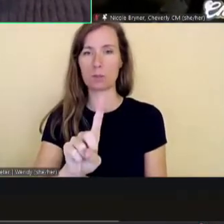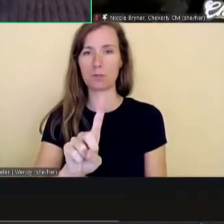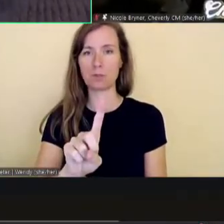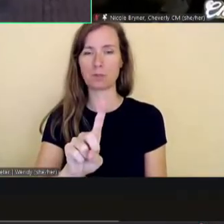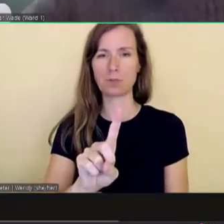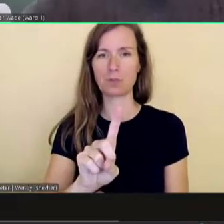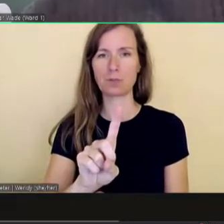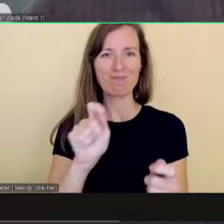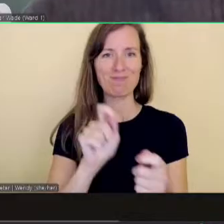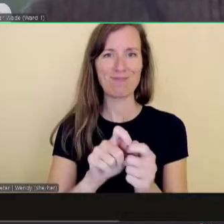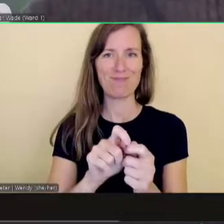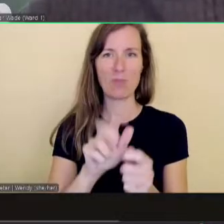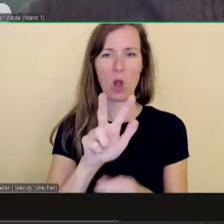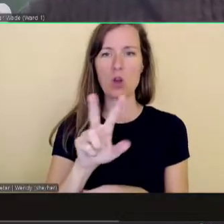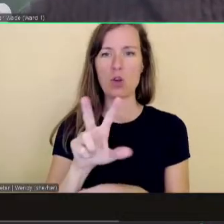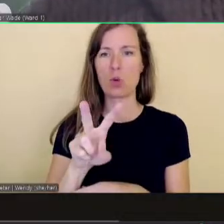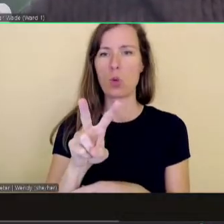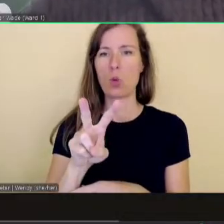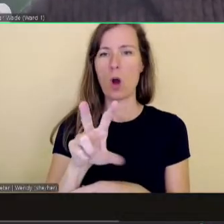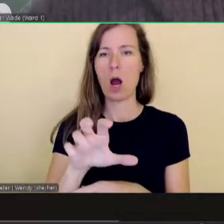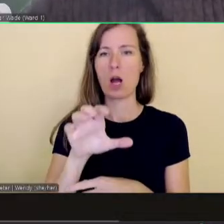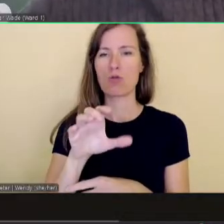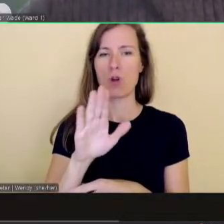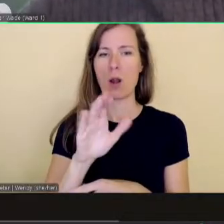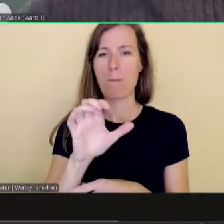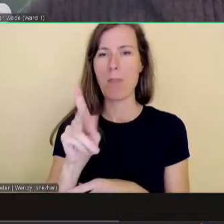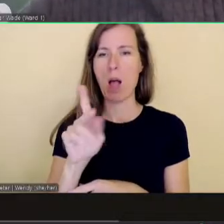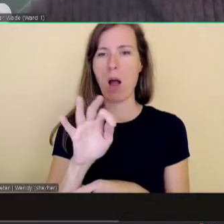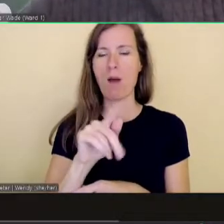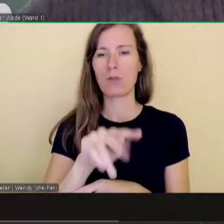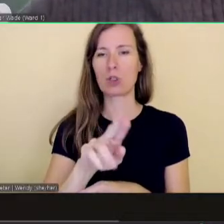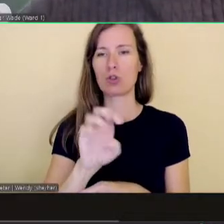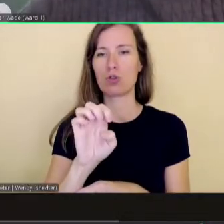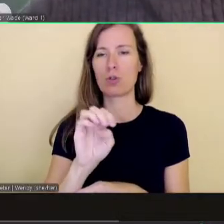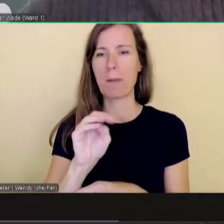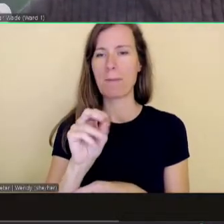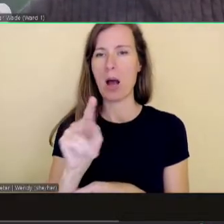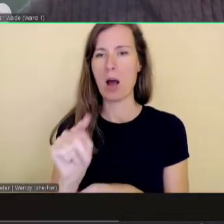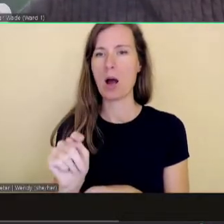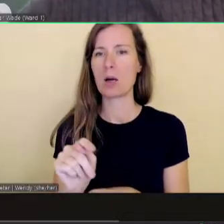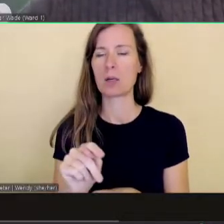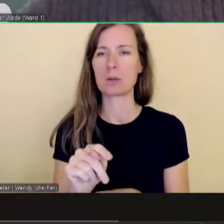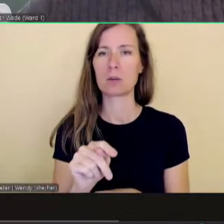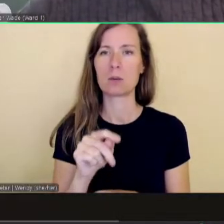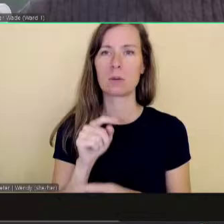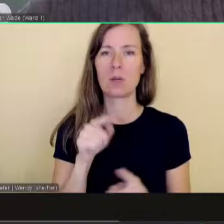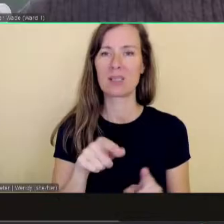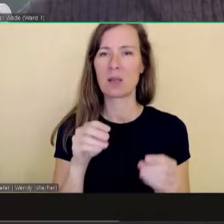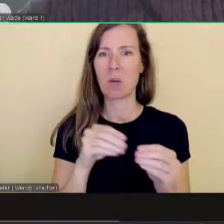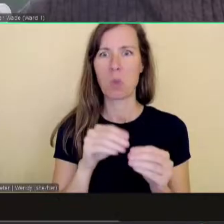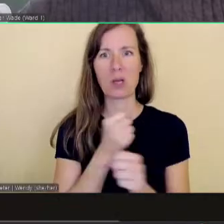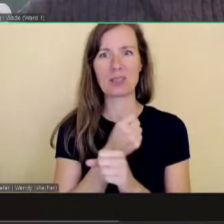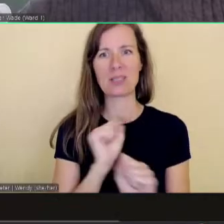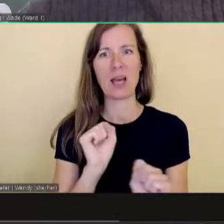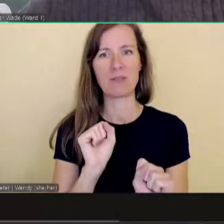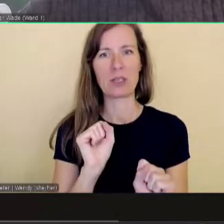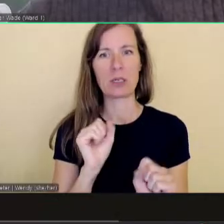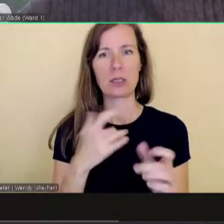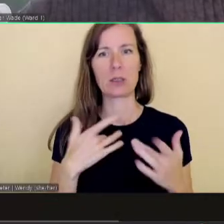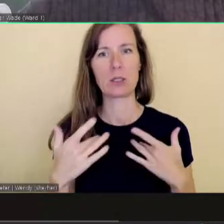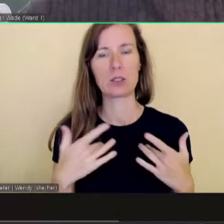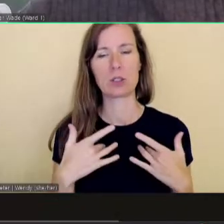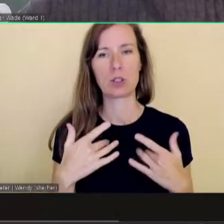particularly the 3200 block of Tremont. Just to make sure I'm clear, it's really more of a safety hazard than anything else. The fact